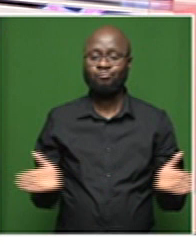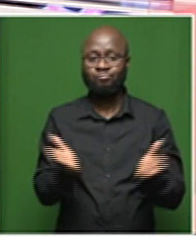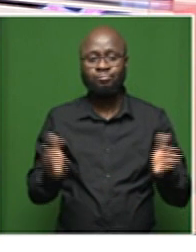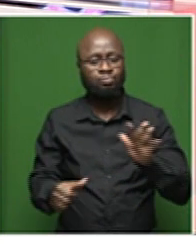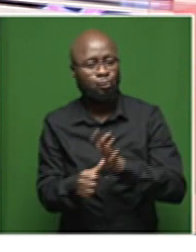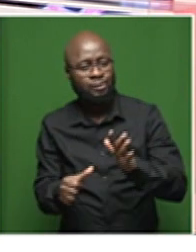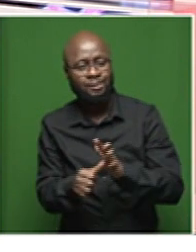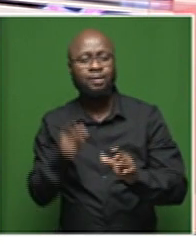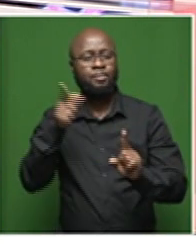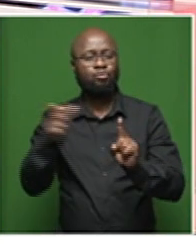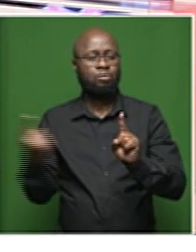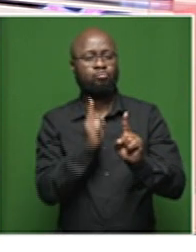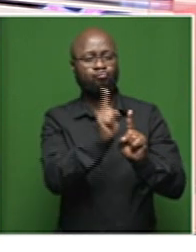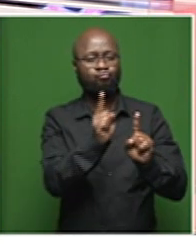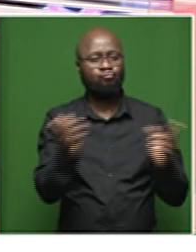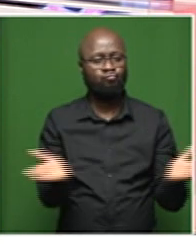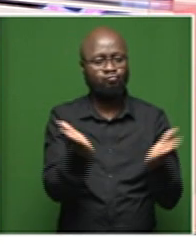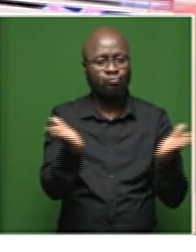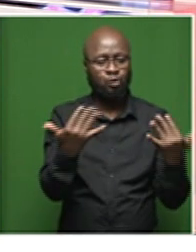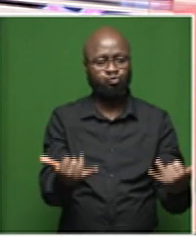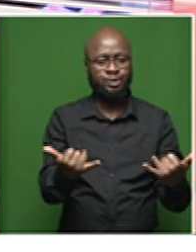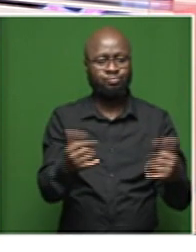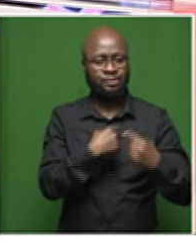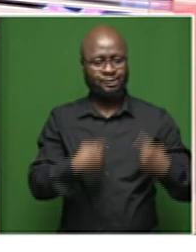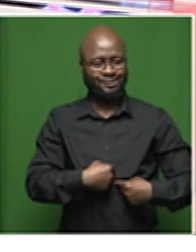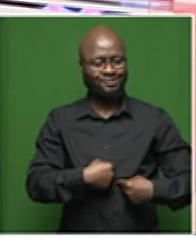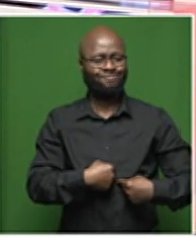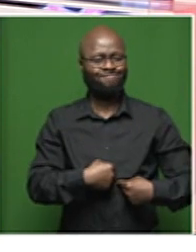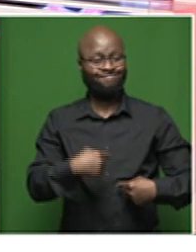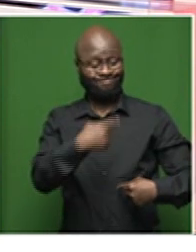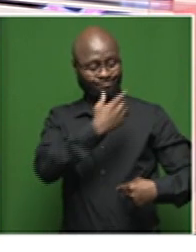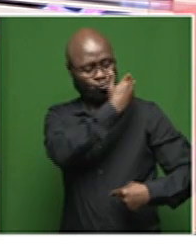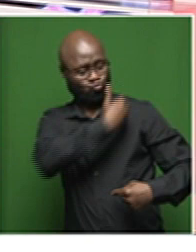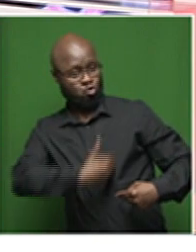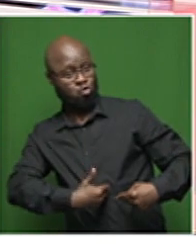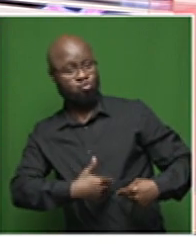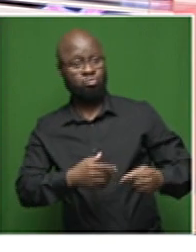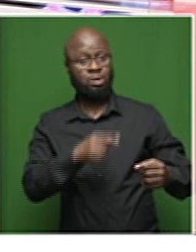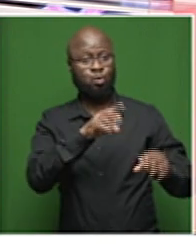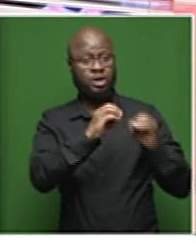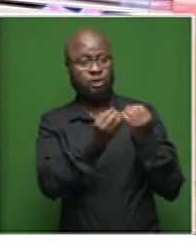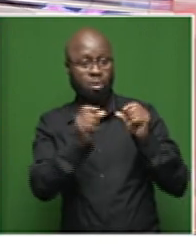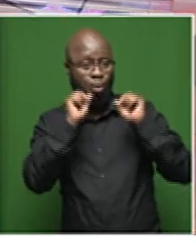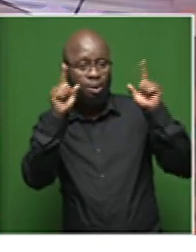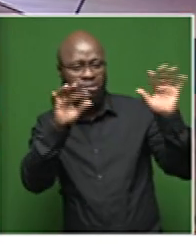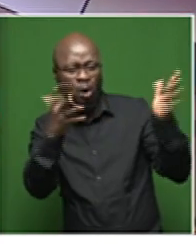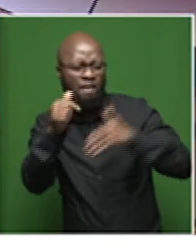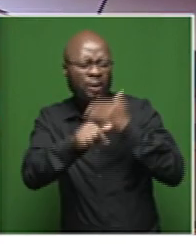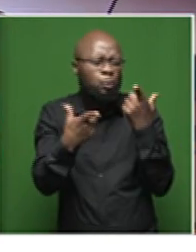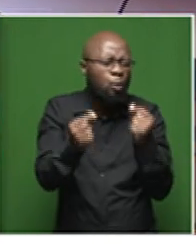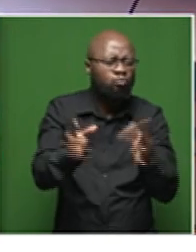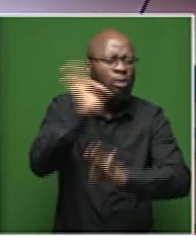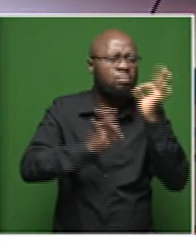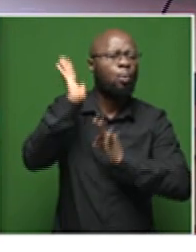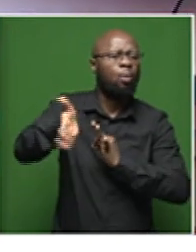does promotions work at the Heart and Stroke Foundation, to talk about what they're doing this month in terms of awareness about hypertension. Samu, thank you so much for